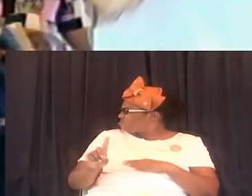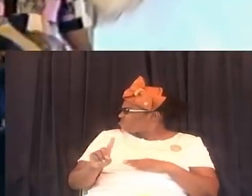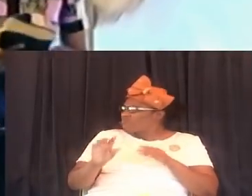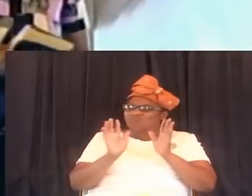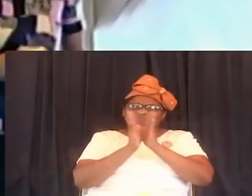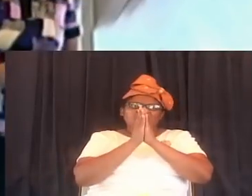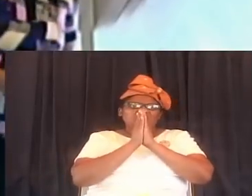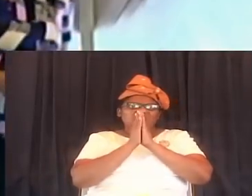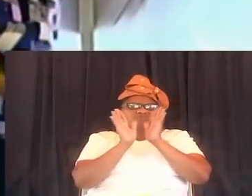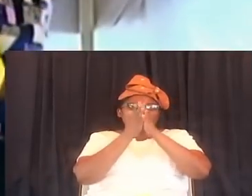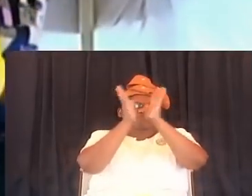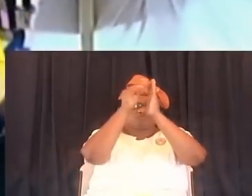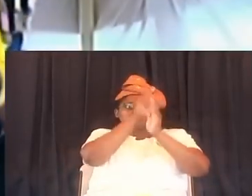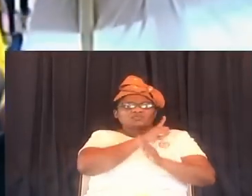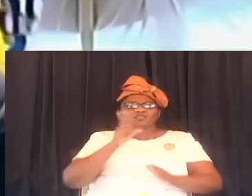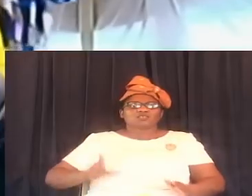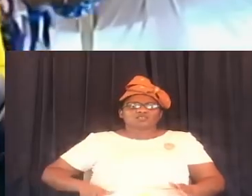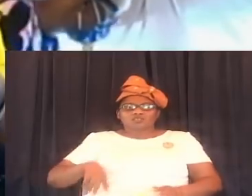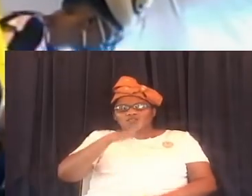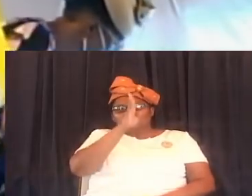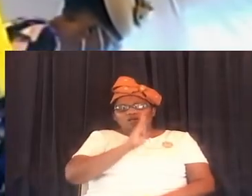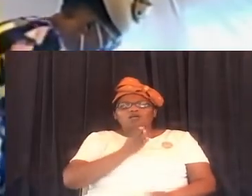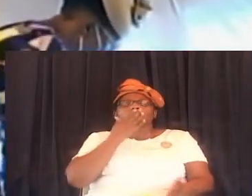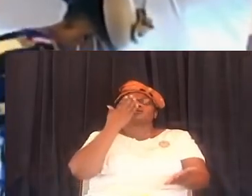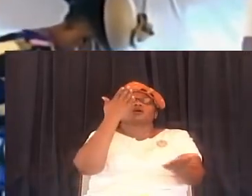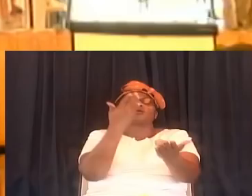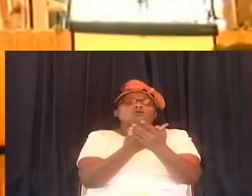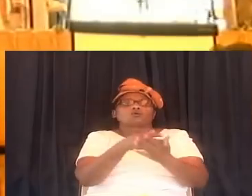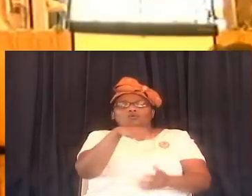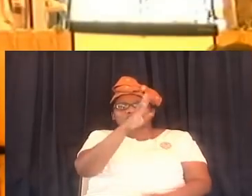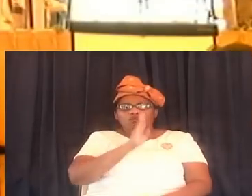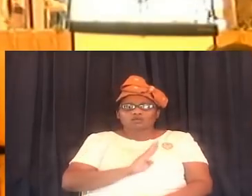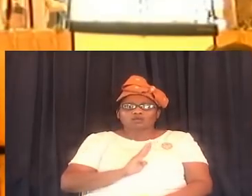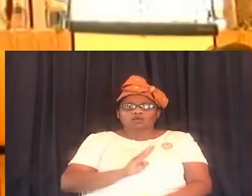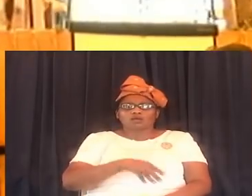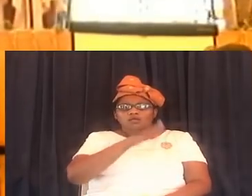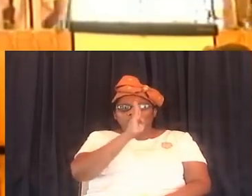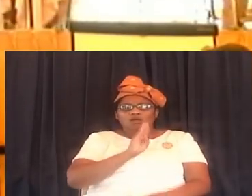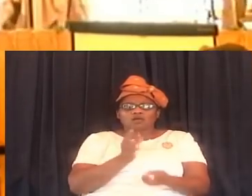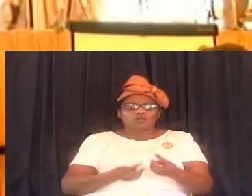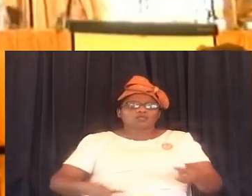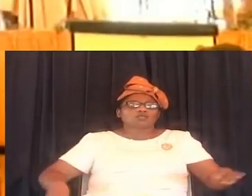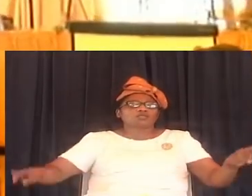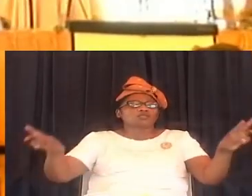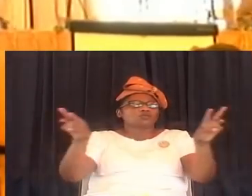everyone. God is a good God. He's worthy.